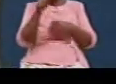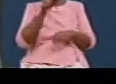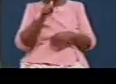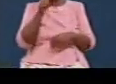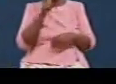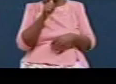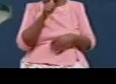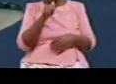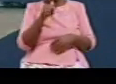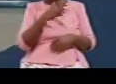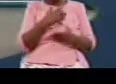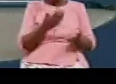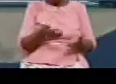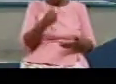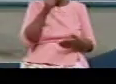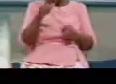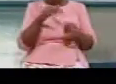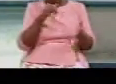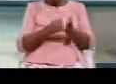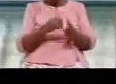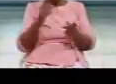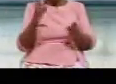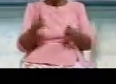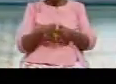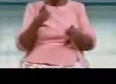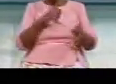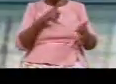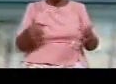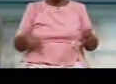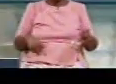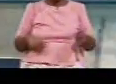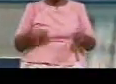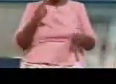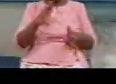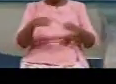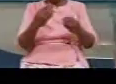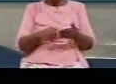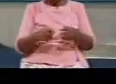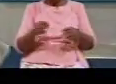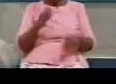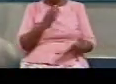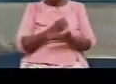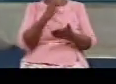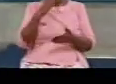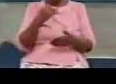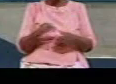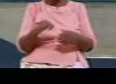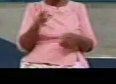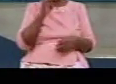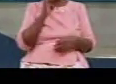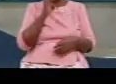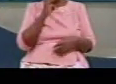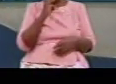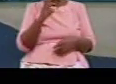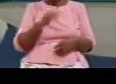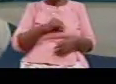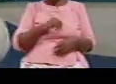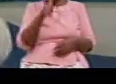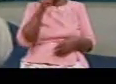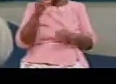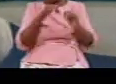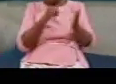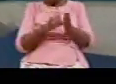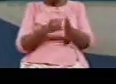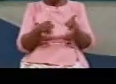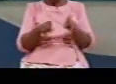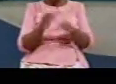doing this as unto the Lord. You're giving a cup of cold water, I'm giving this as if Jesus were in front of